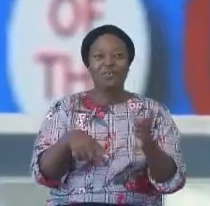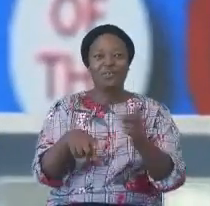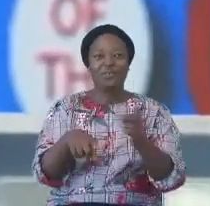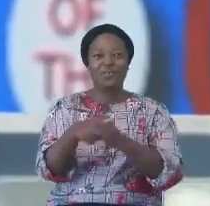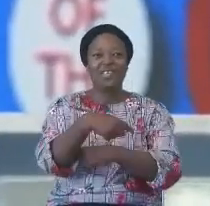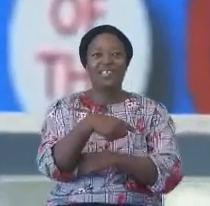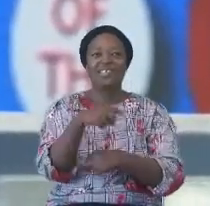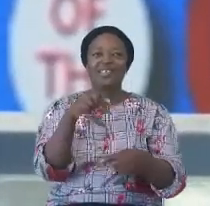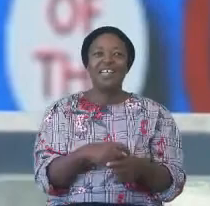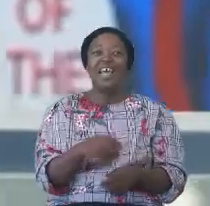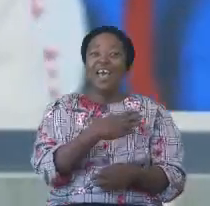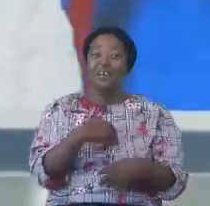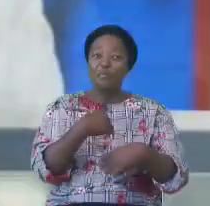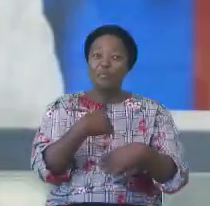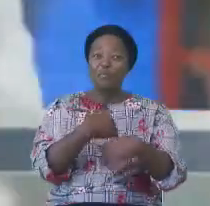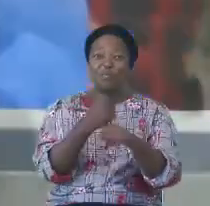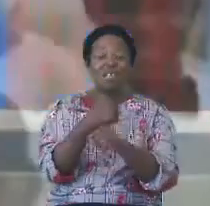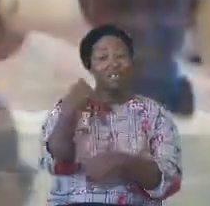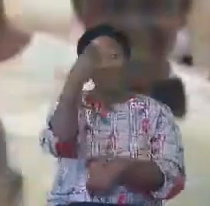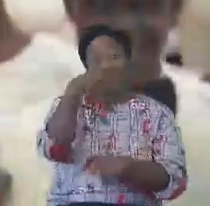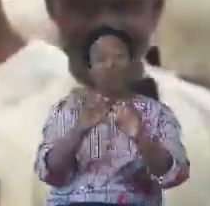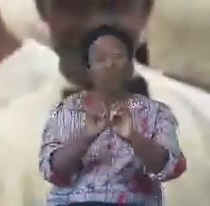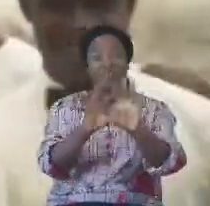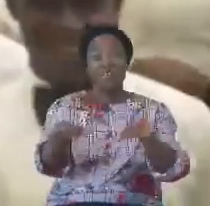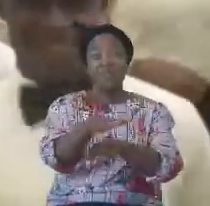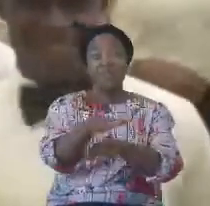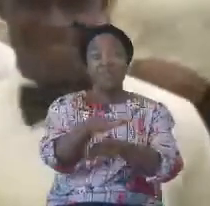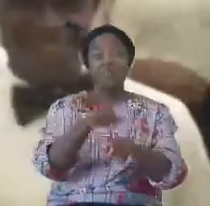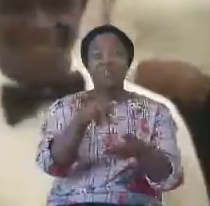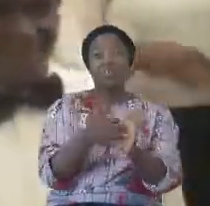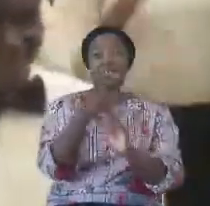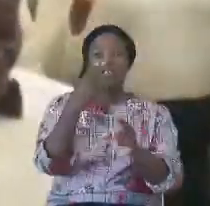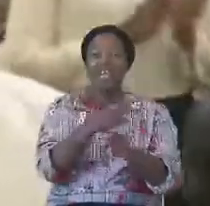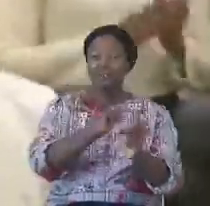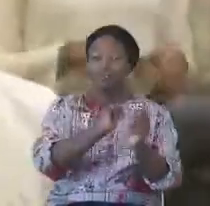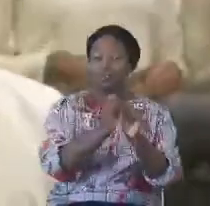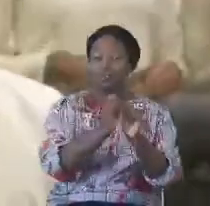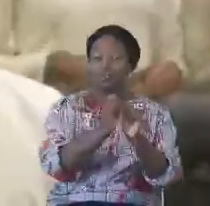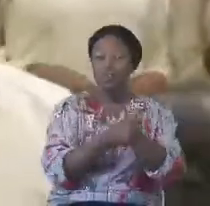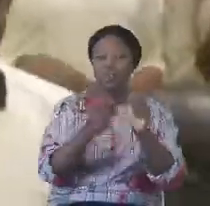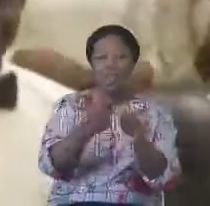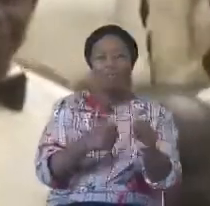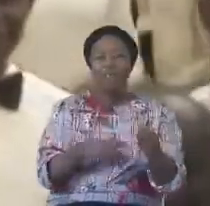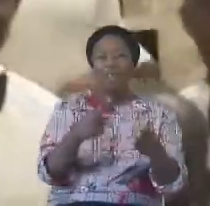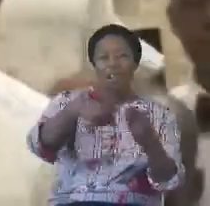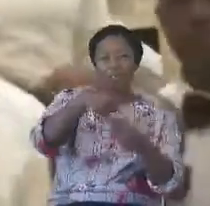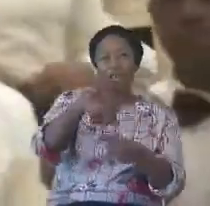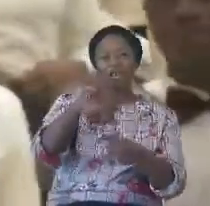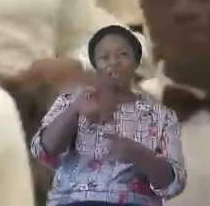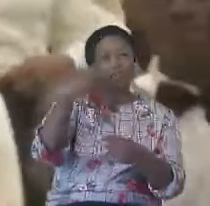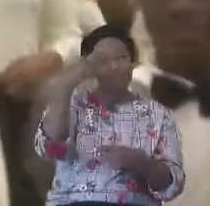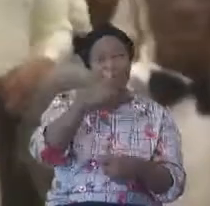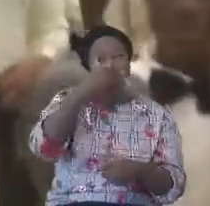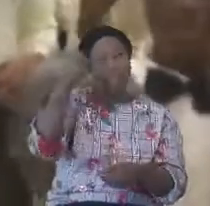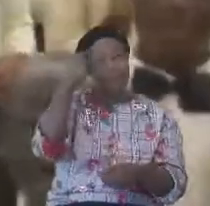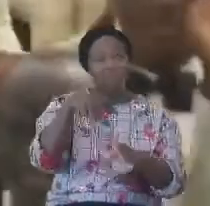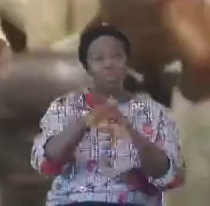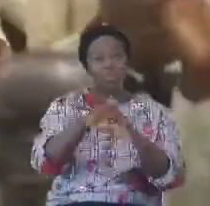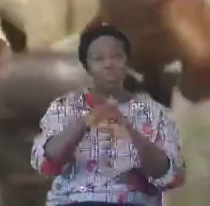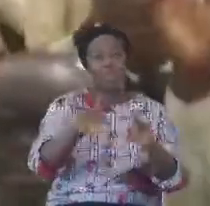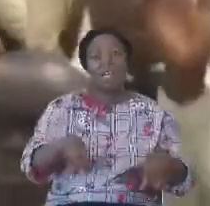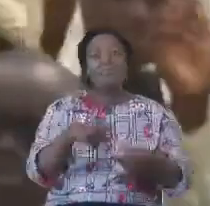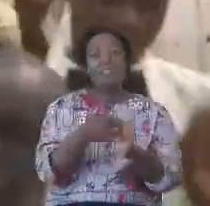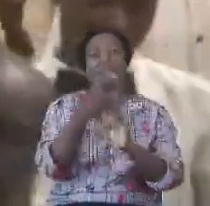Praise the Lord. The Lord be with you today and make his face to shine over you